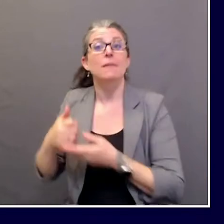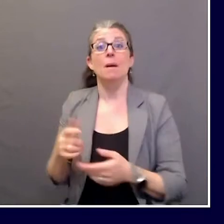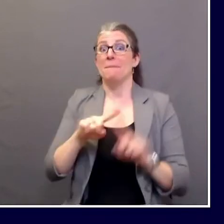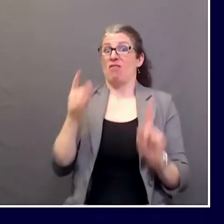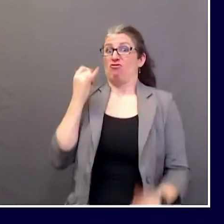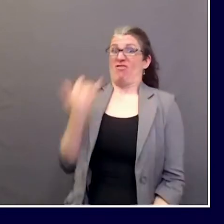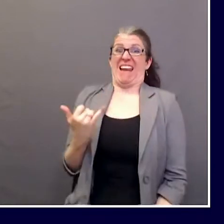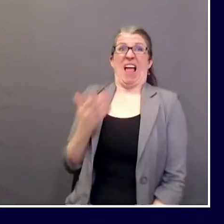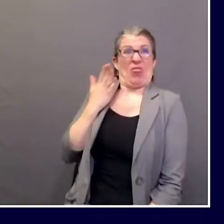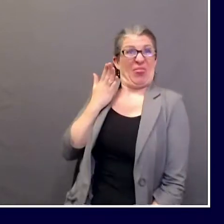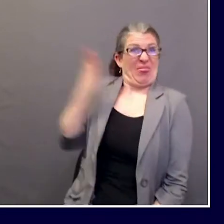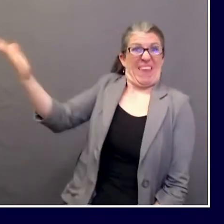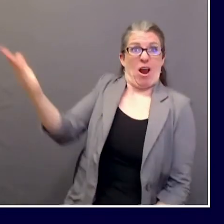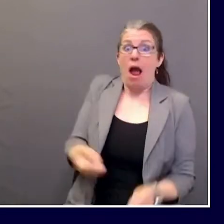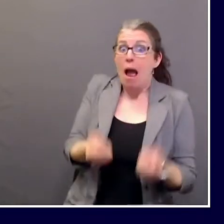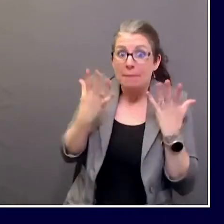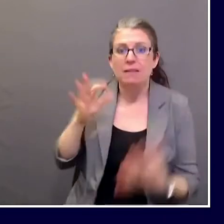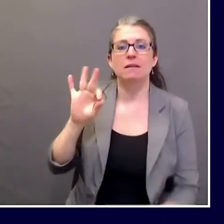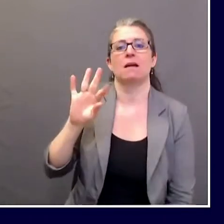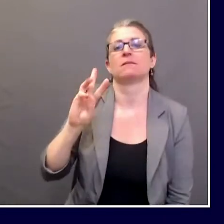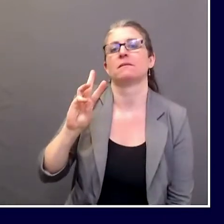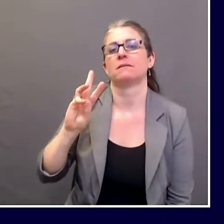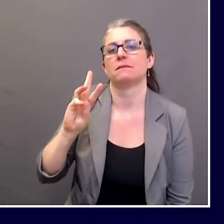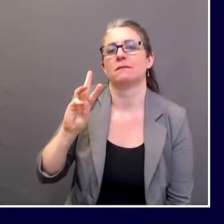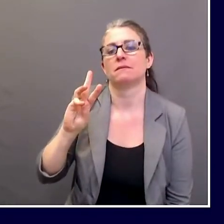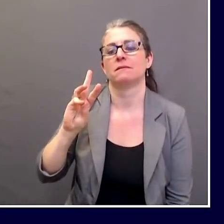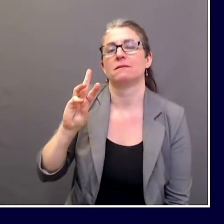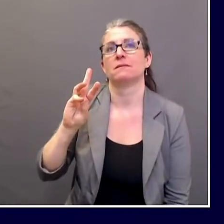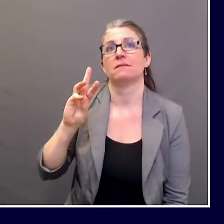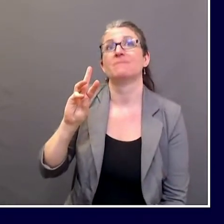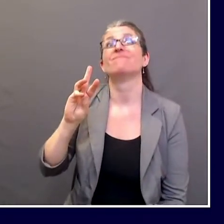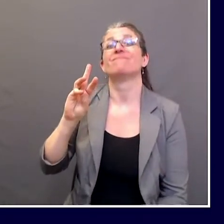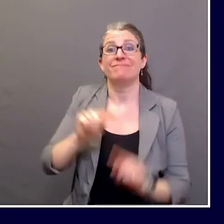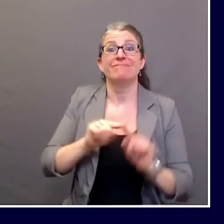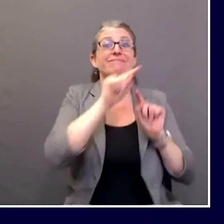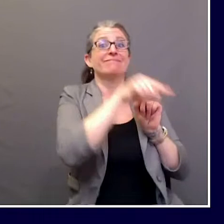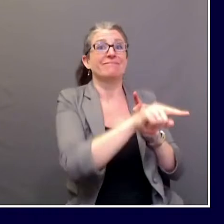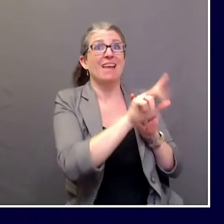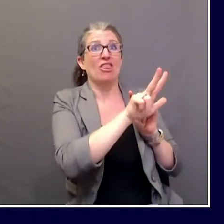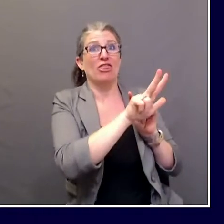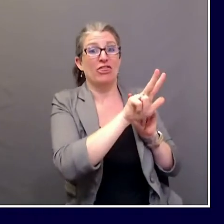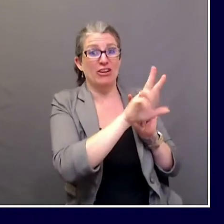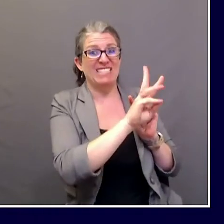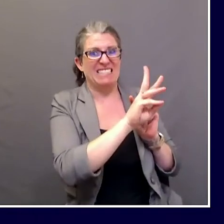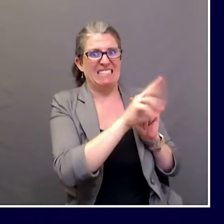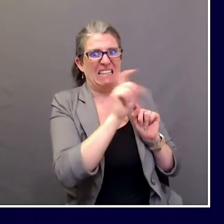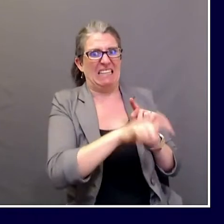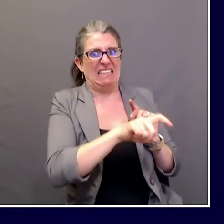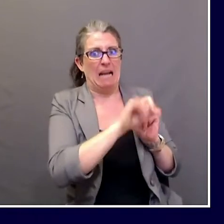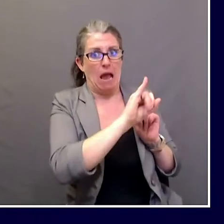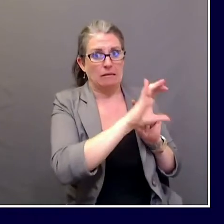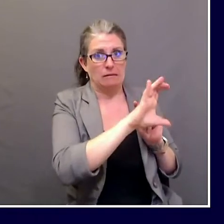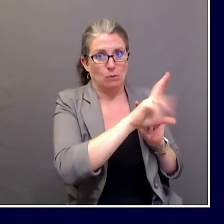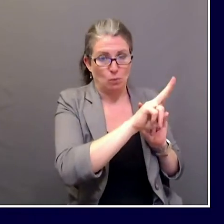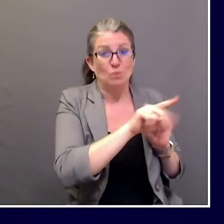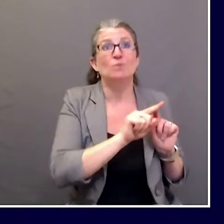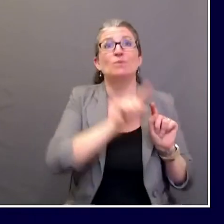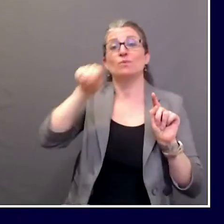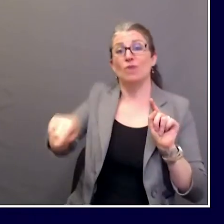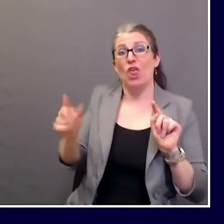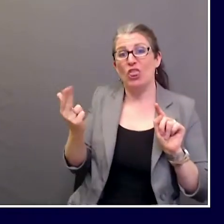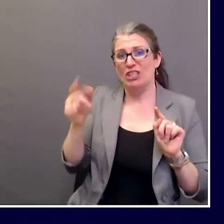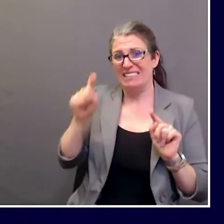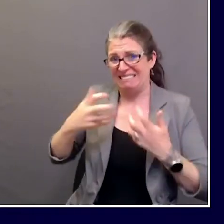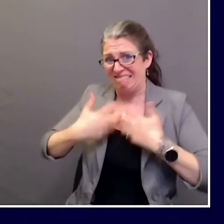and 13 are on a ventilator. In terms of our testing metrics, our positivity rate now in Maine stands